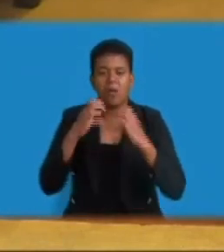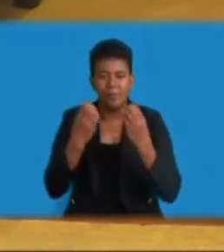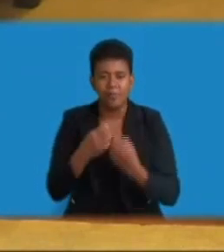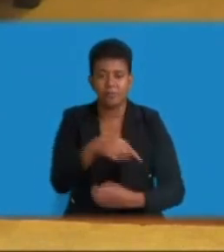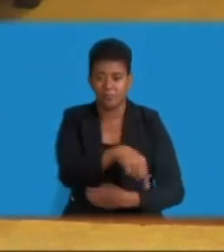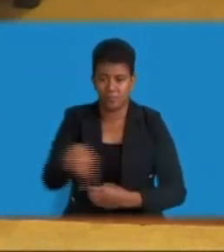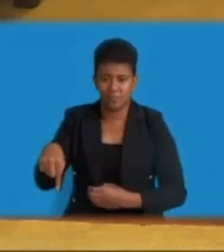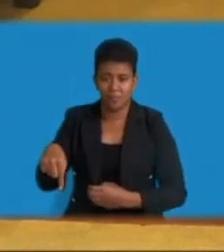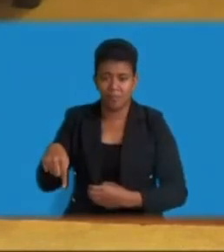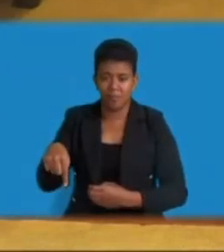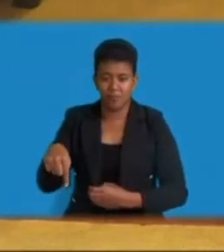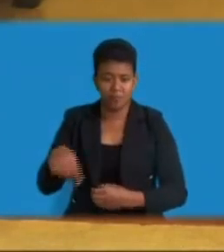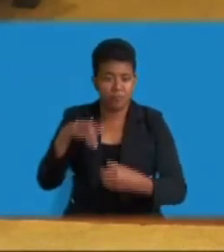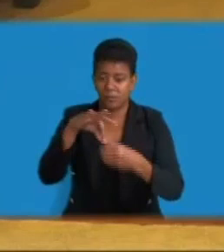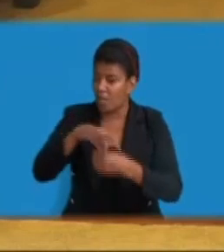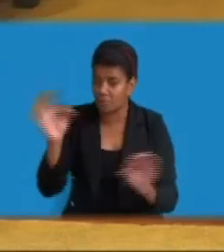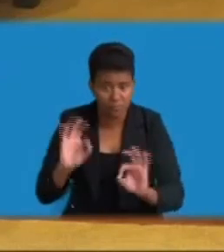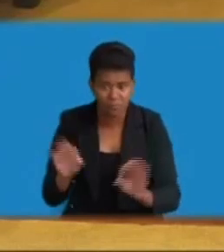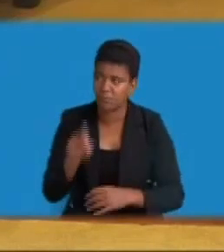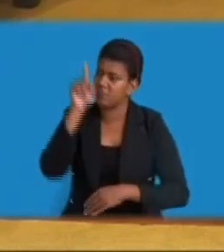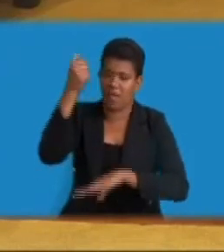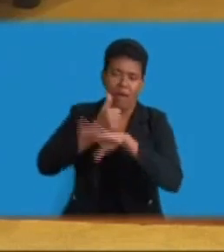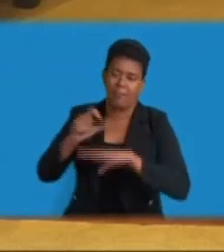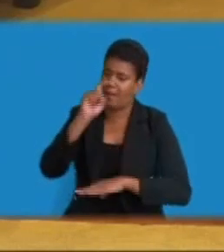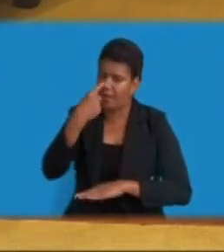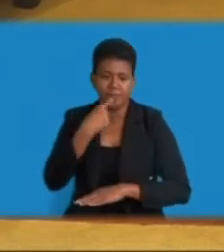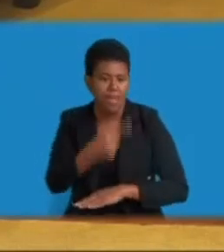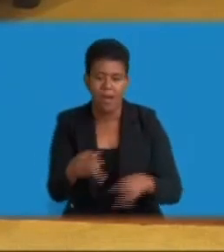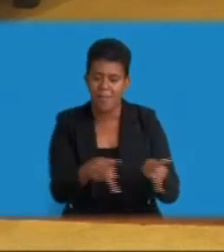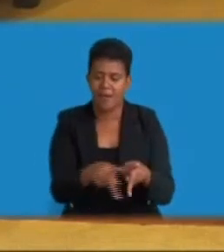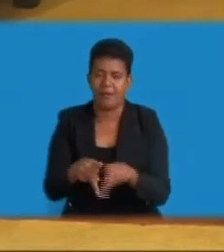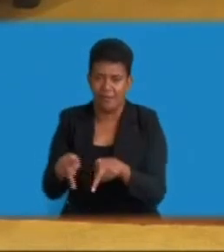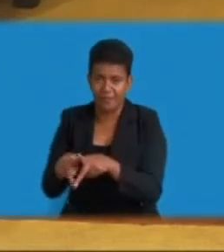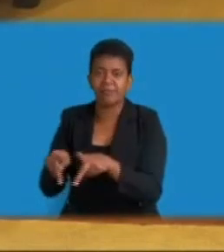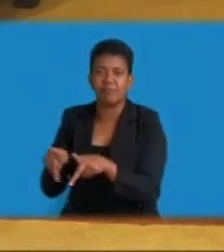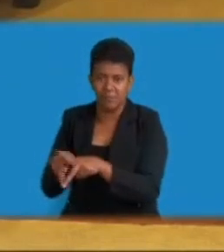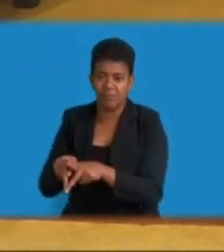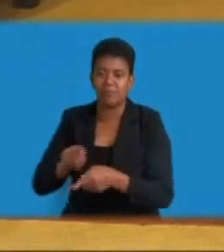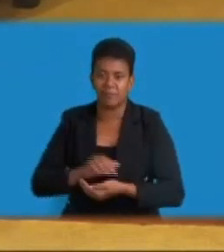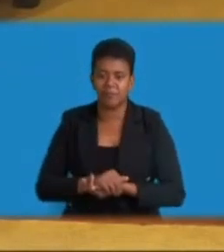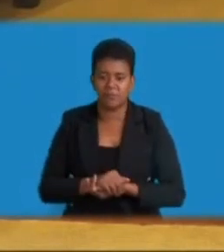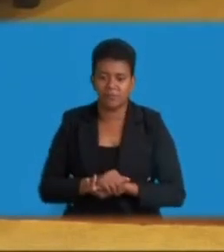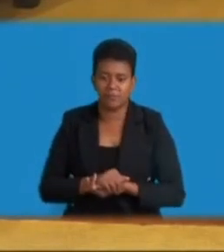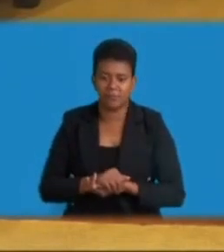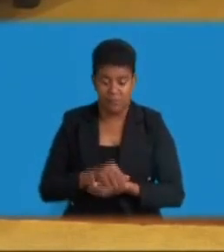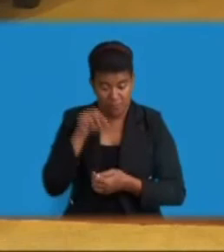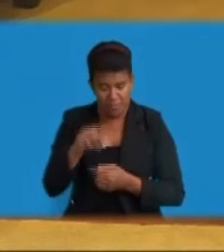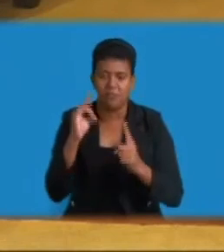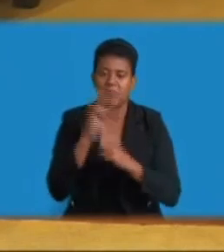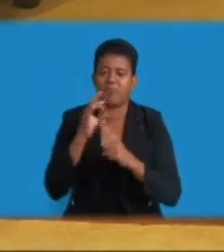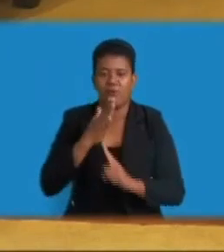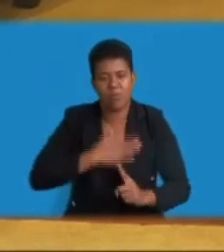authority to say that there is a partnership. They cannot claim to have a partnership. That is the bottom line, Madam Speaker, and I hope, in fact, I feel